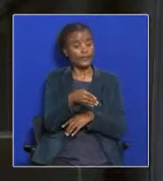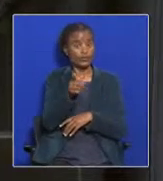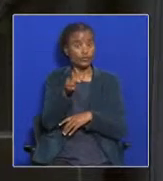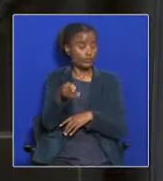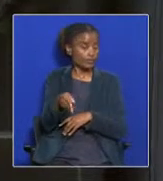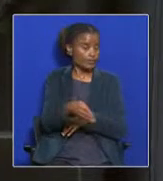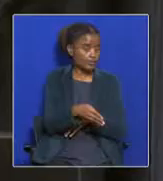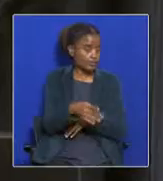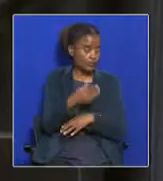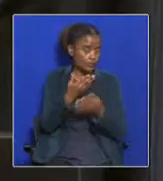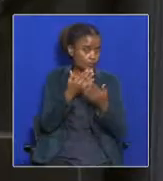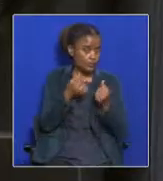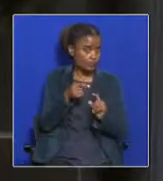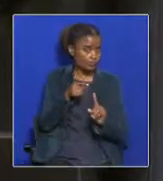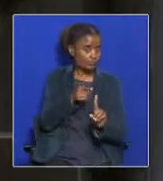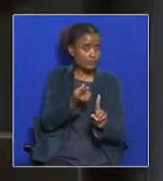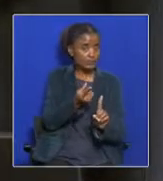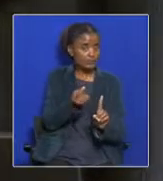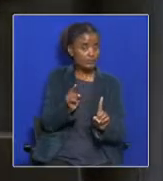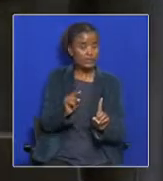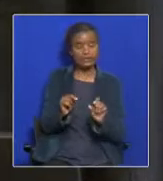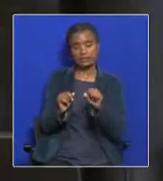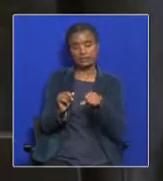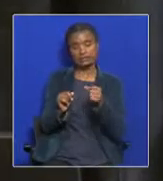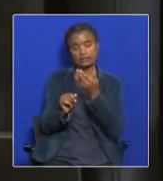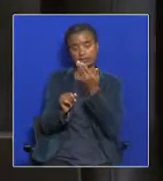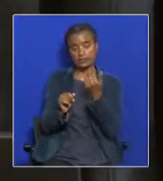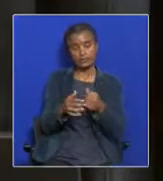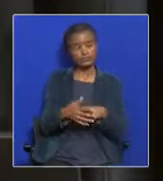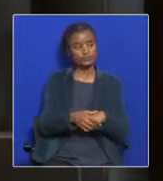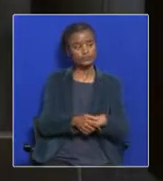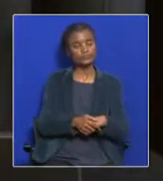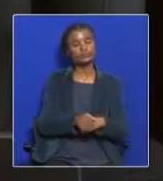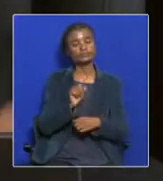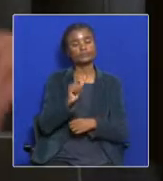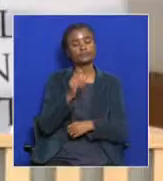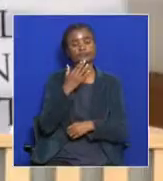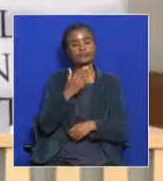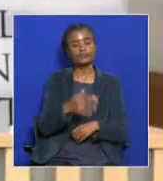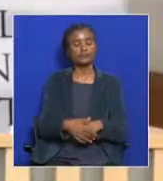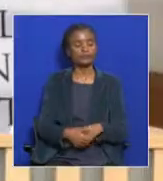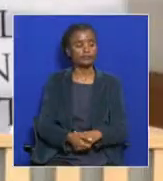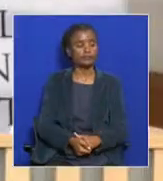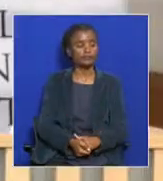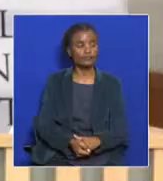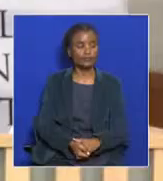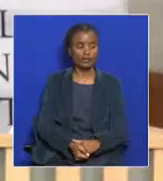really don't know. that's correct. Okay. Thank you. Thanks, Mr. Thank you, Commissioner.